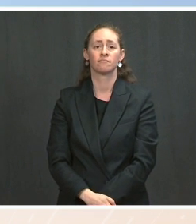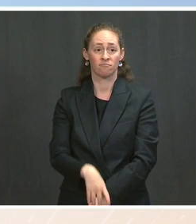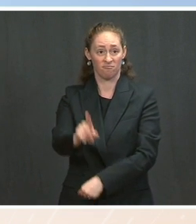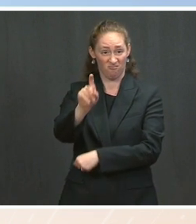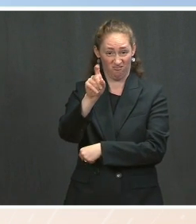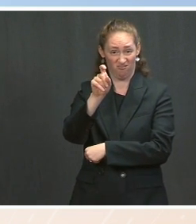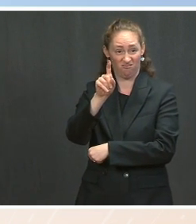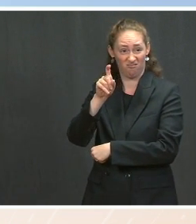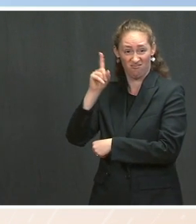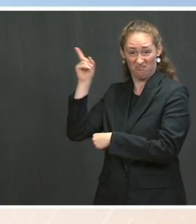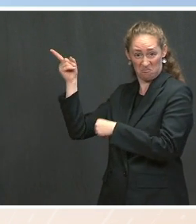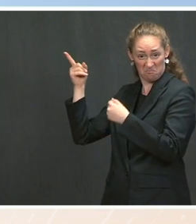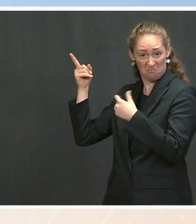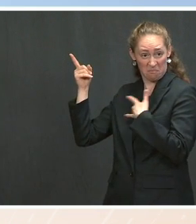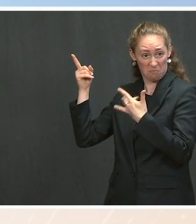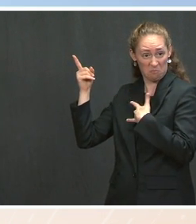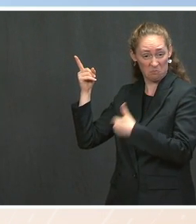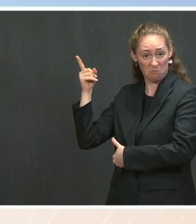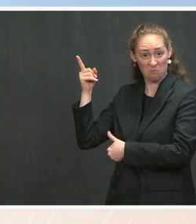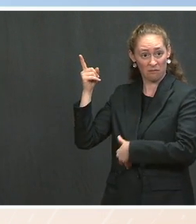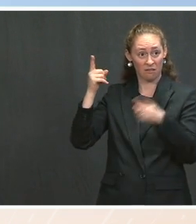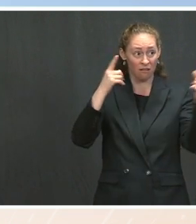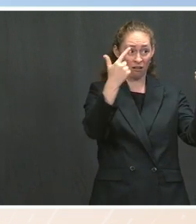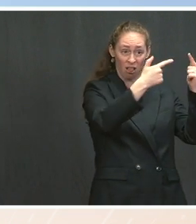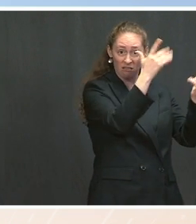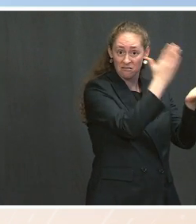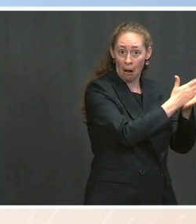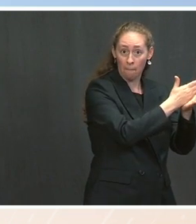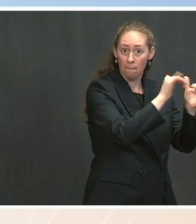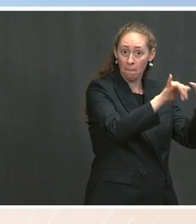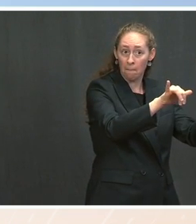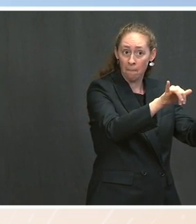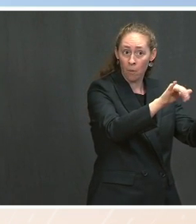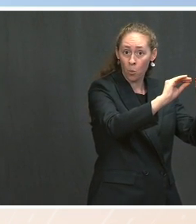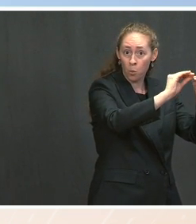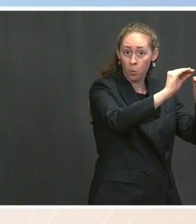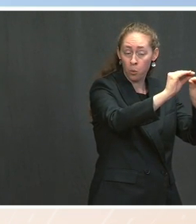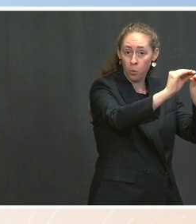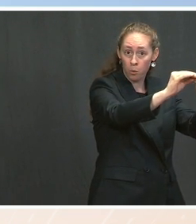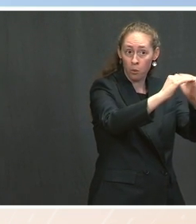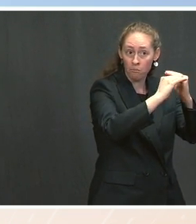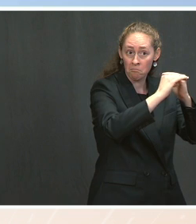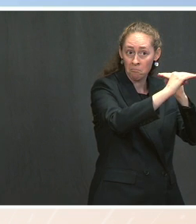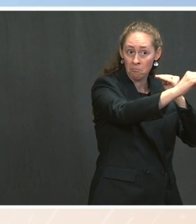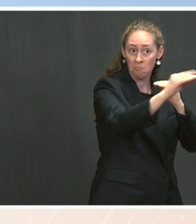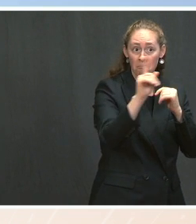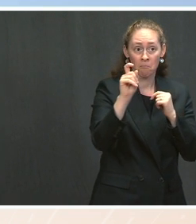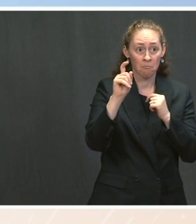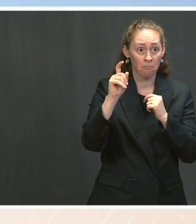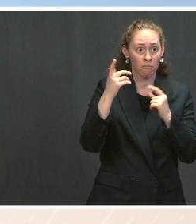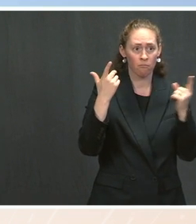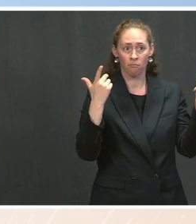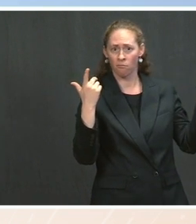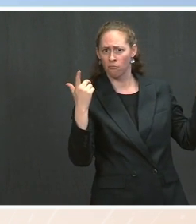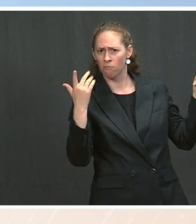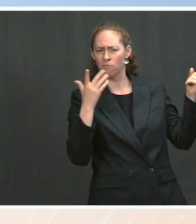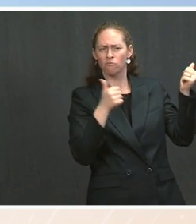so, can you explain a bit why? Did he receive any kinds of assurances from Prime Minister Netanyahu? Well, we have